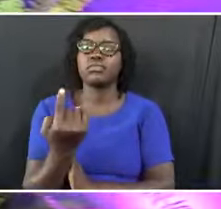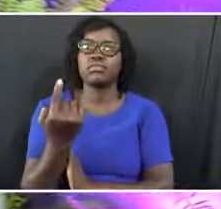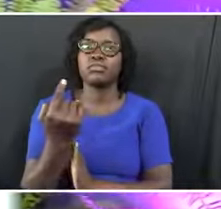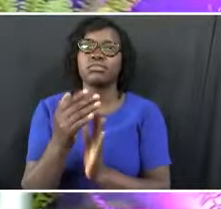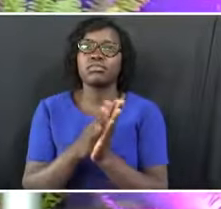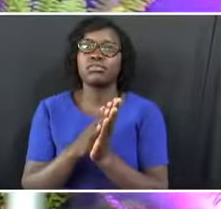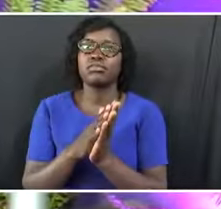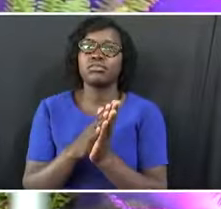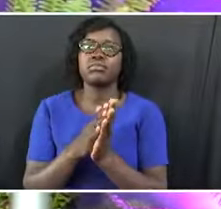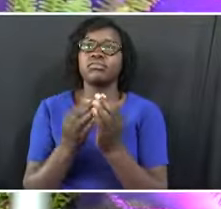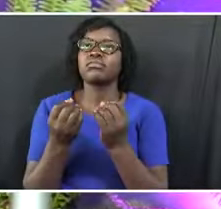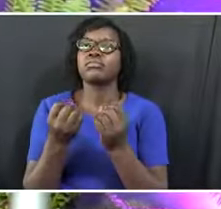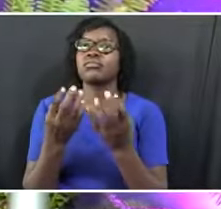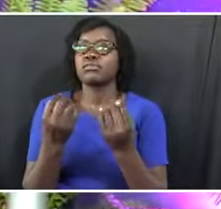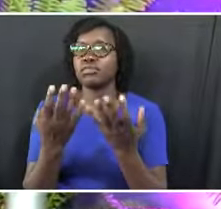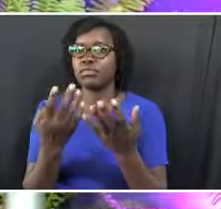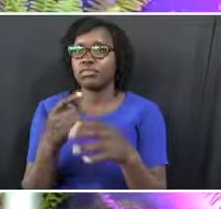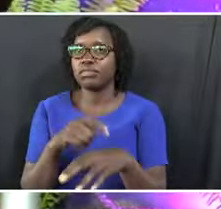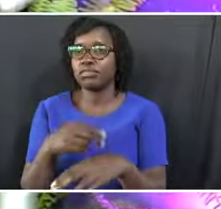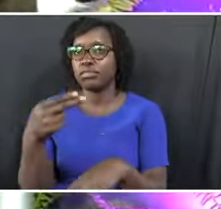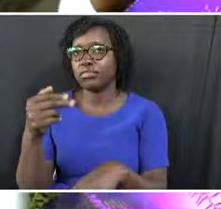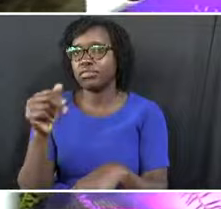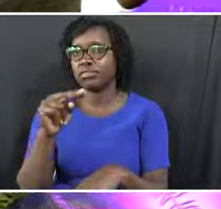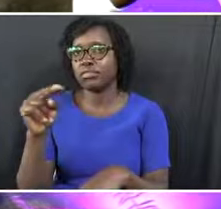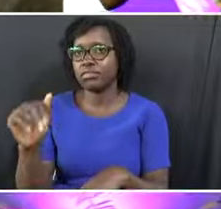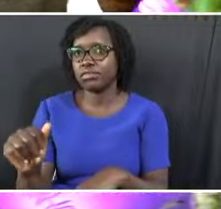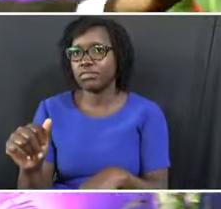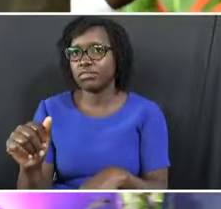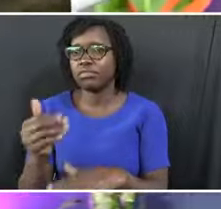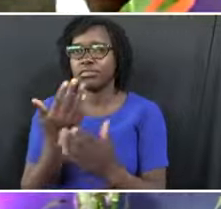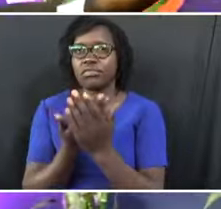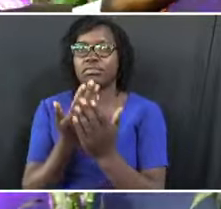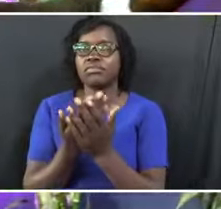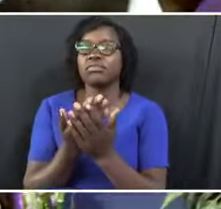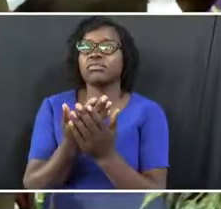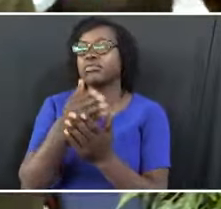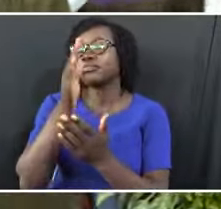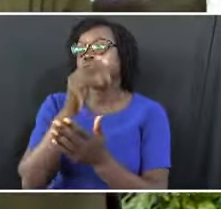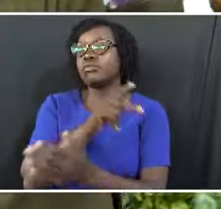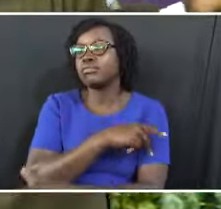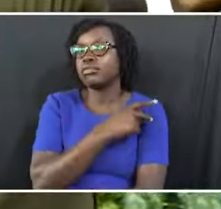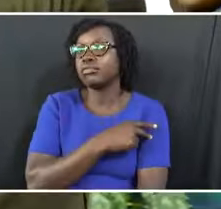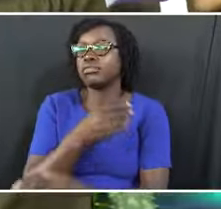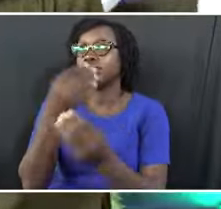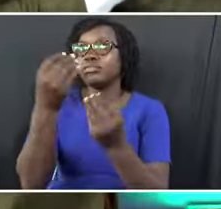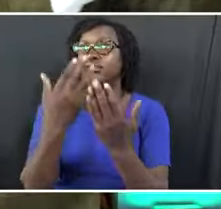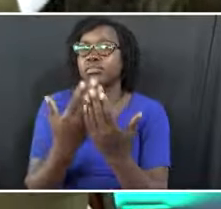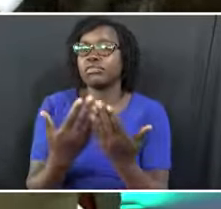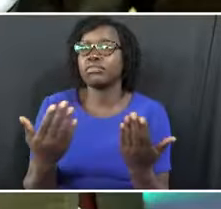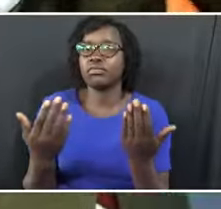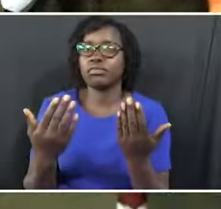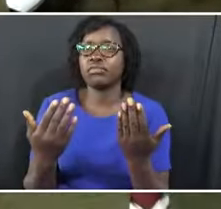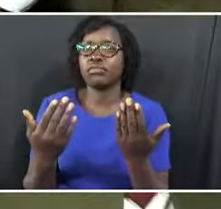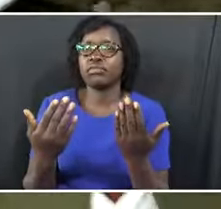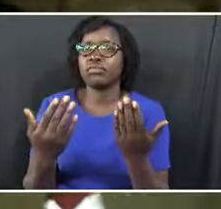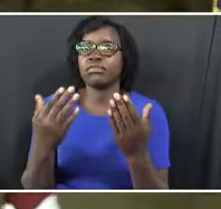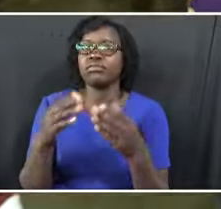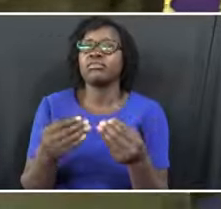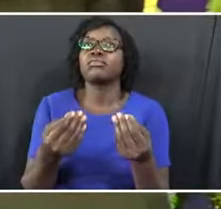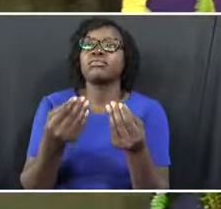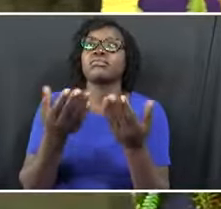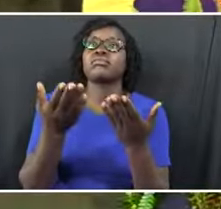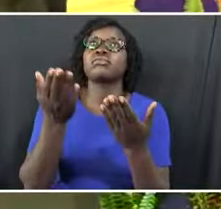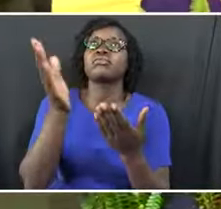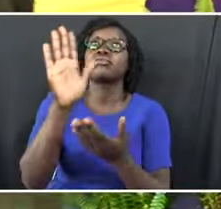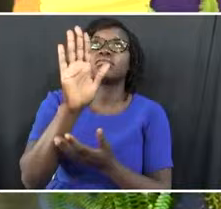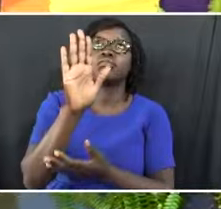an interest. When Anna was pleading to God, saying, God, kindly give me a child, and I will give that child